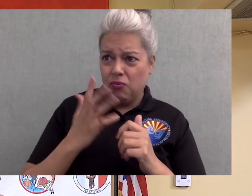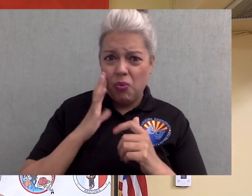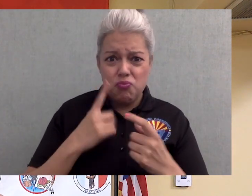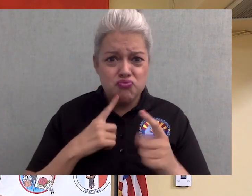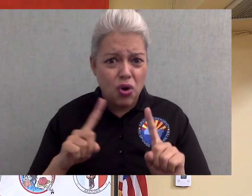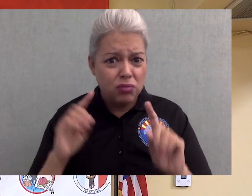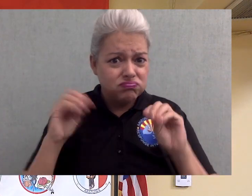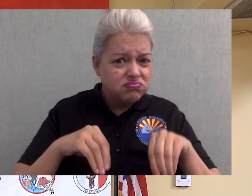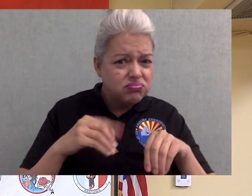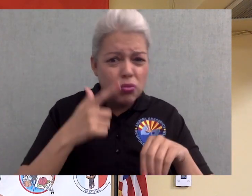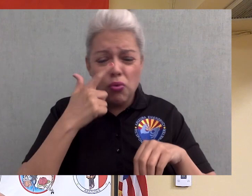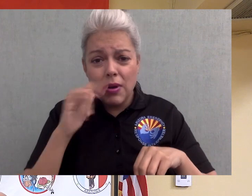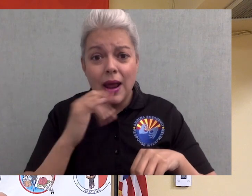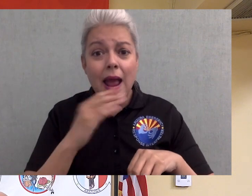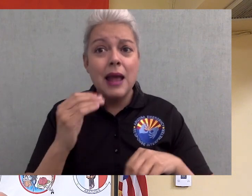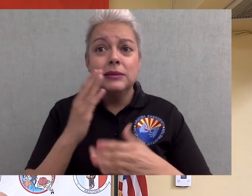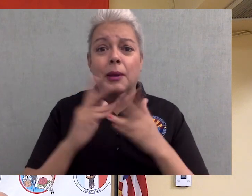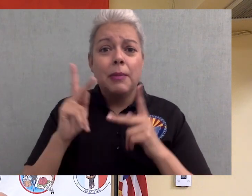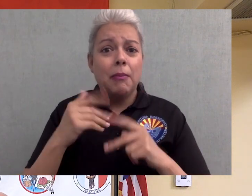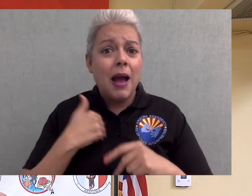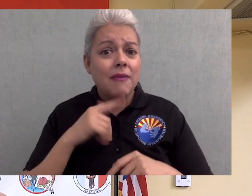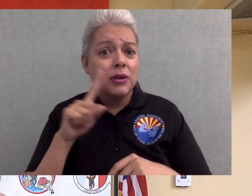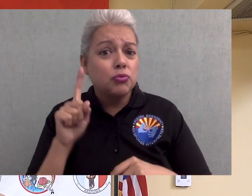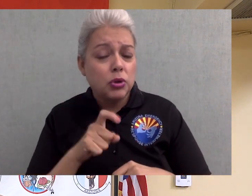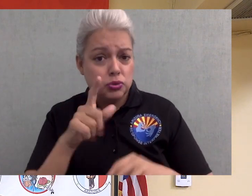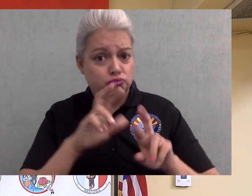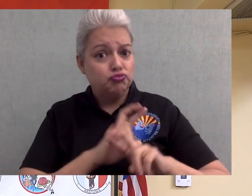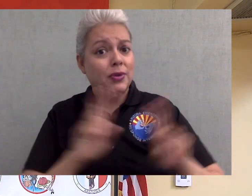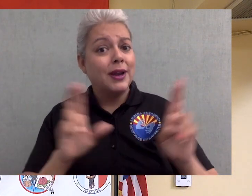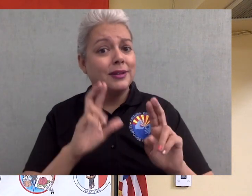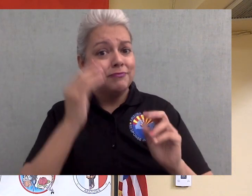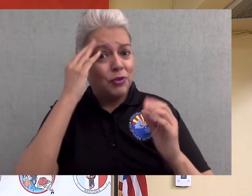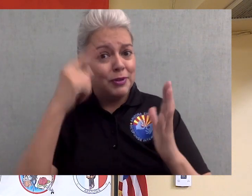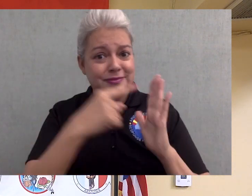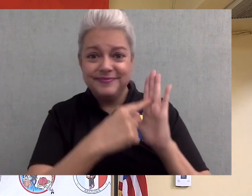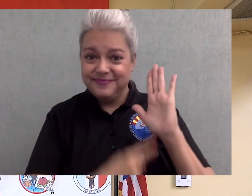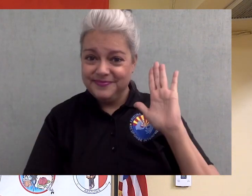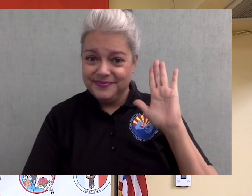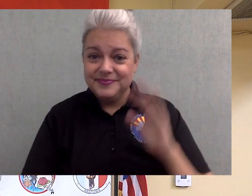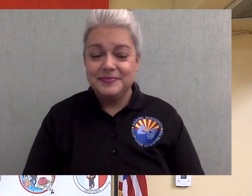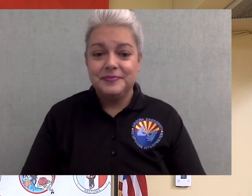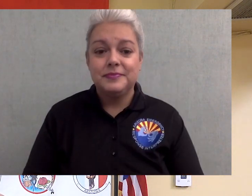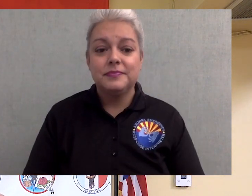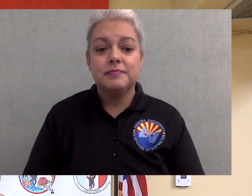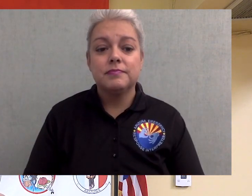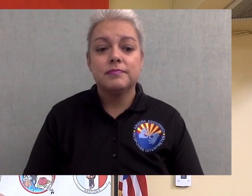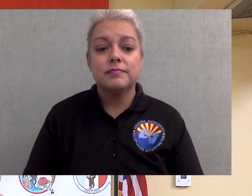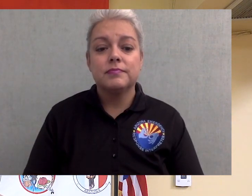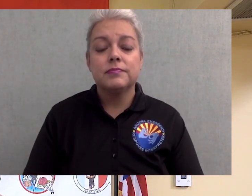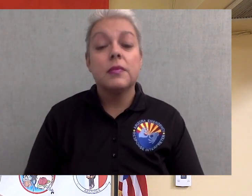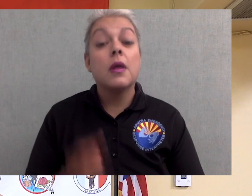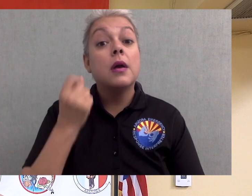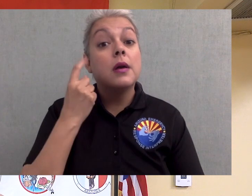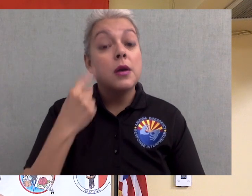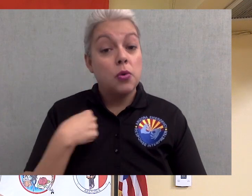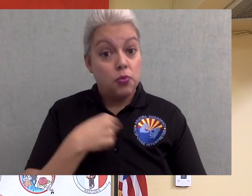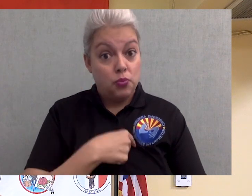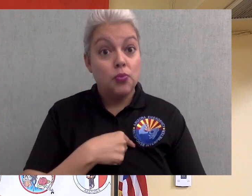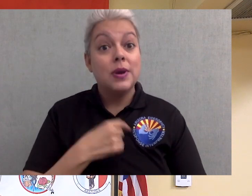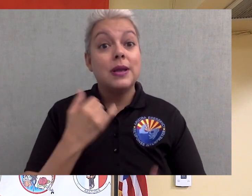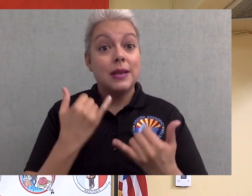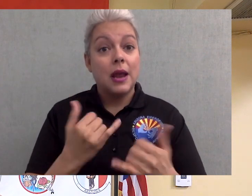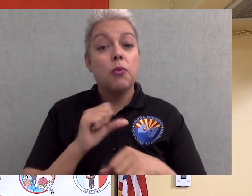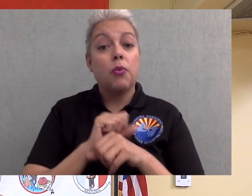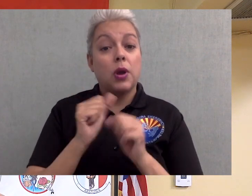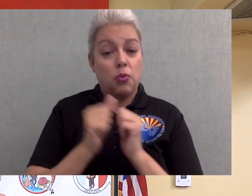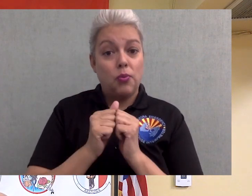and any frequently asked questions you may have on it. We are starting to call, or we're